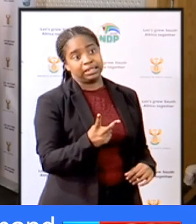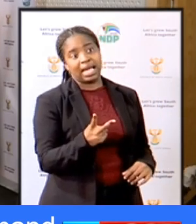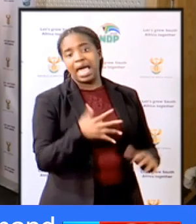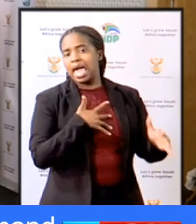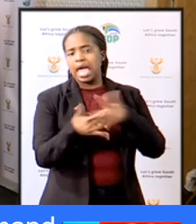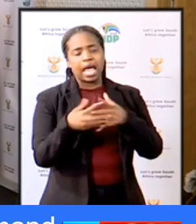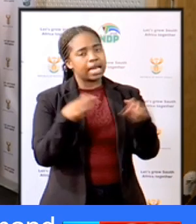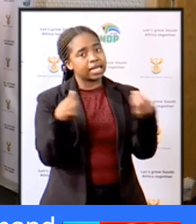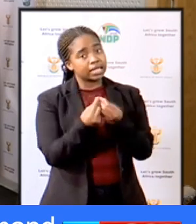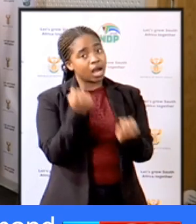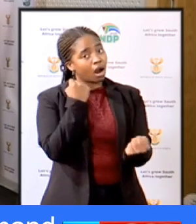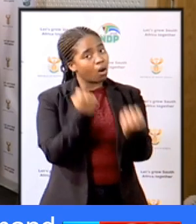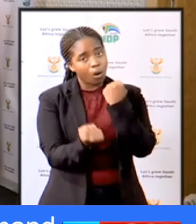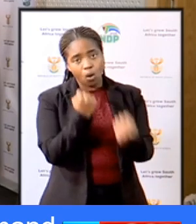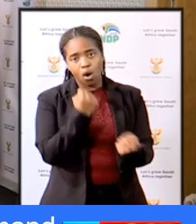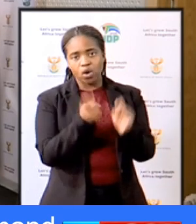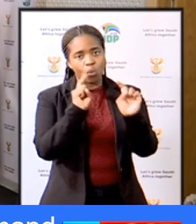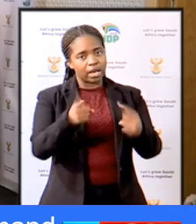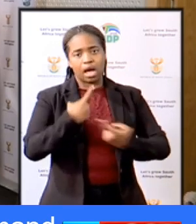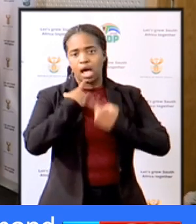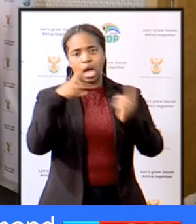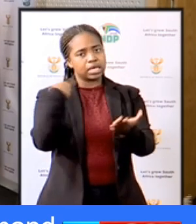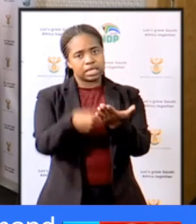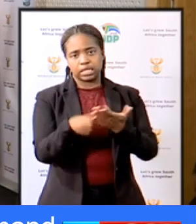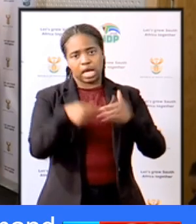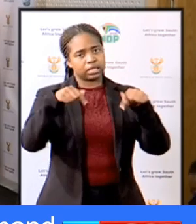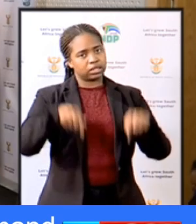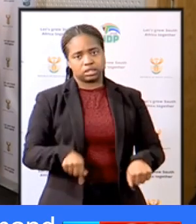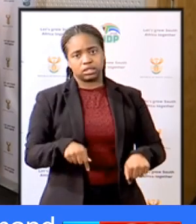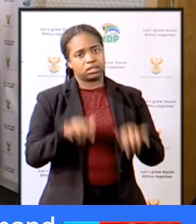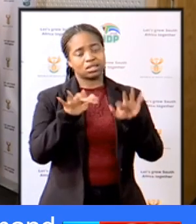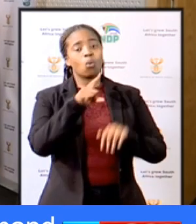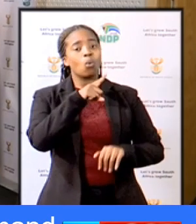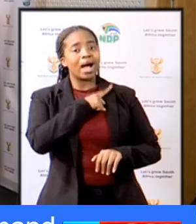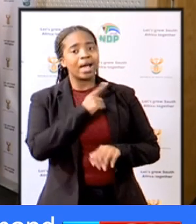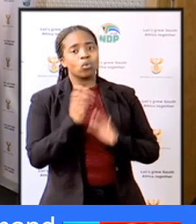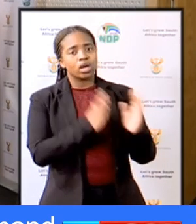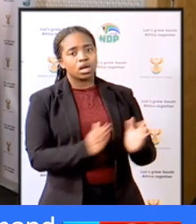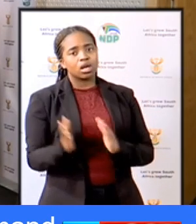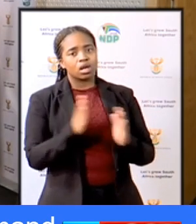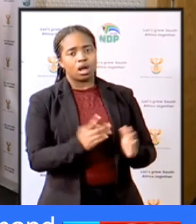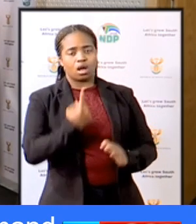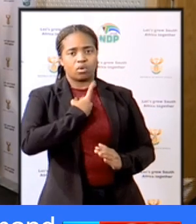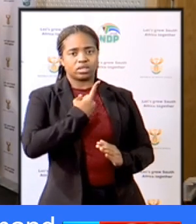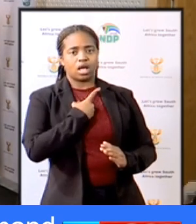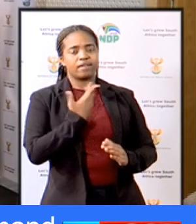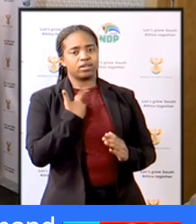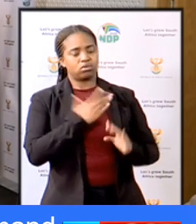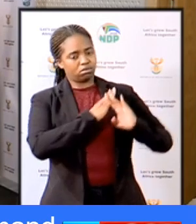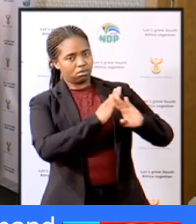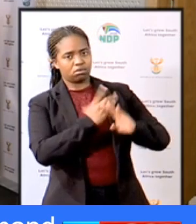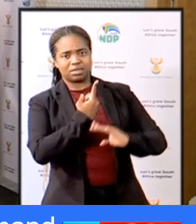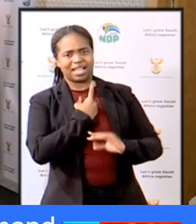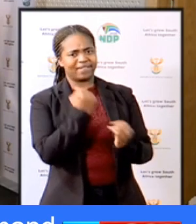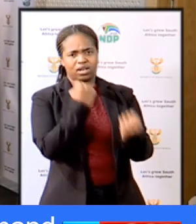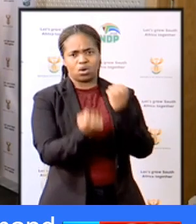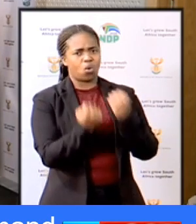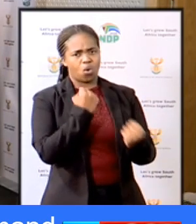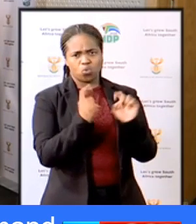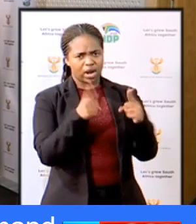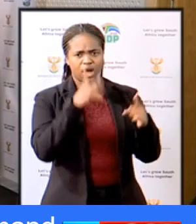that is before court can't be discussed in a public, because we are preparing ourselves to defend ourselves in a court of